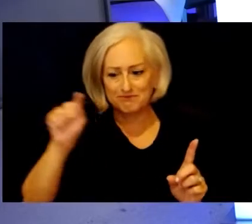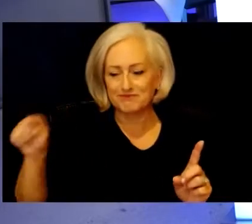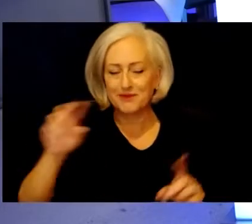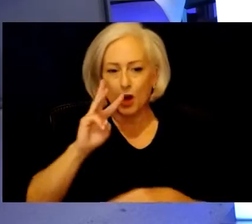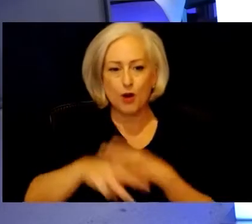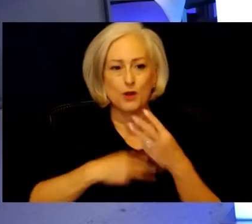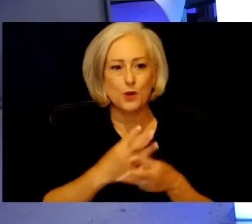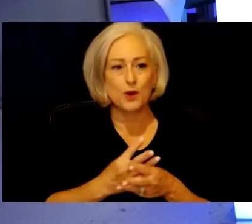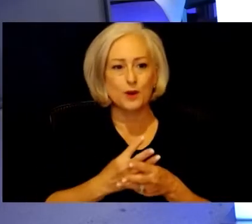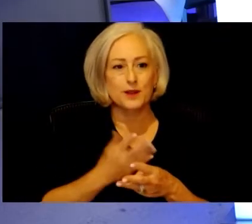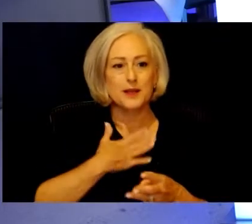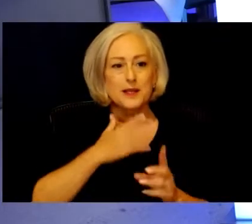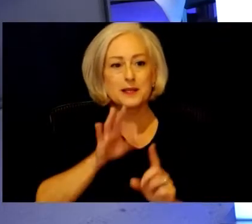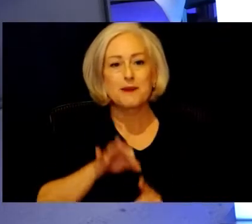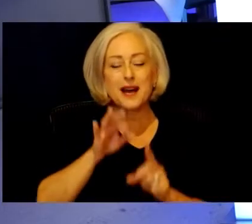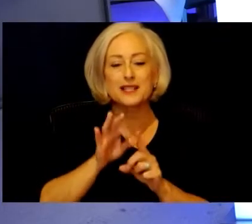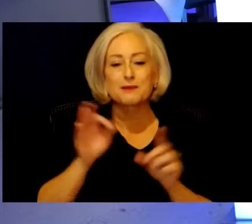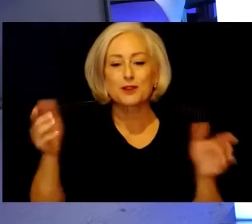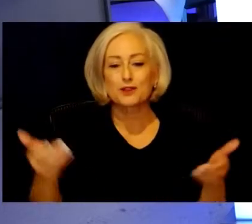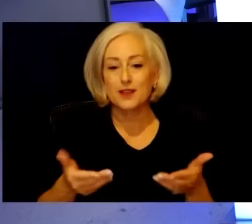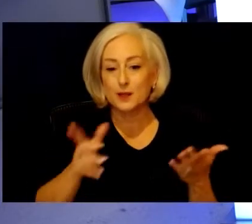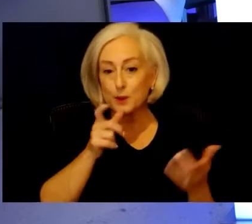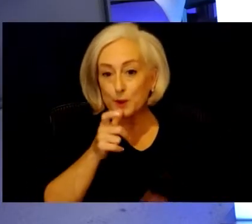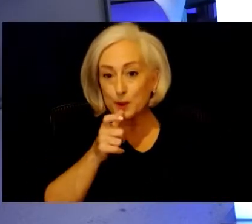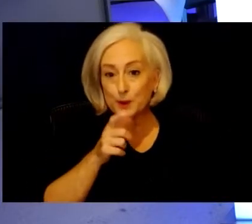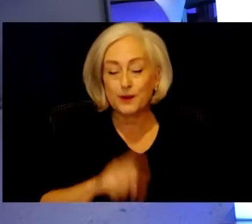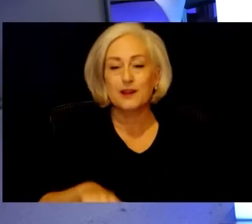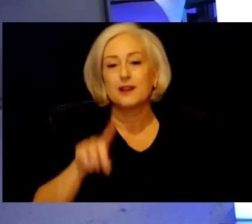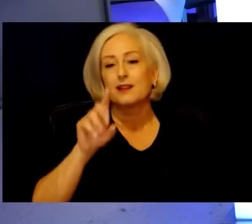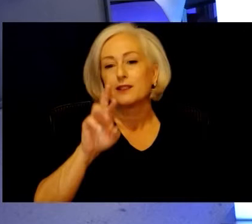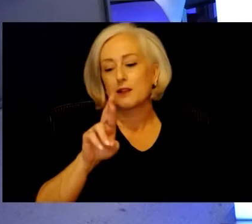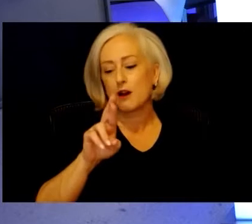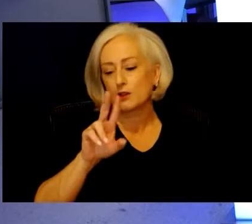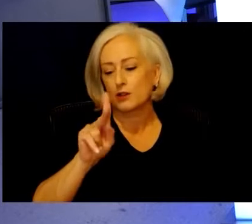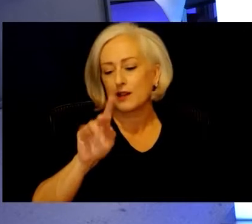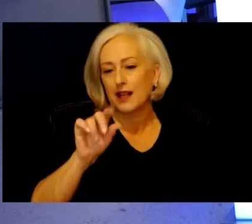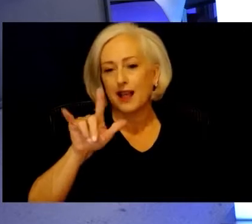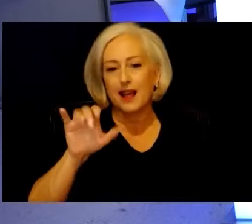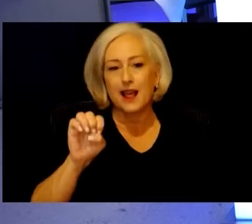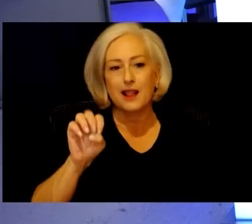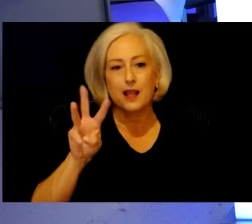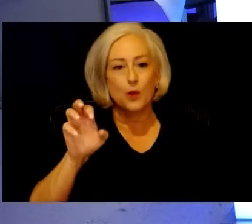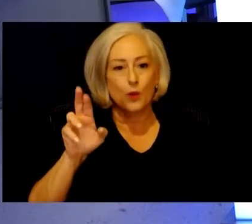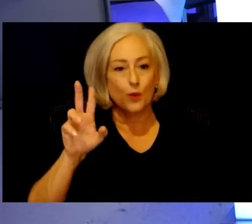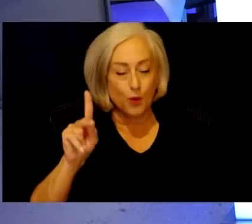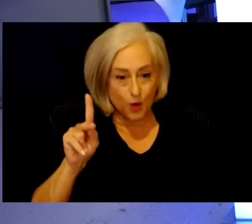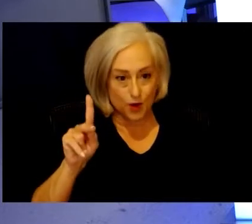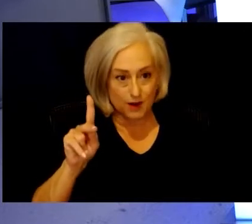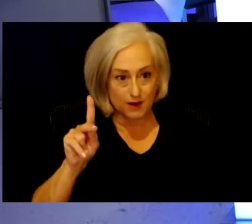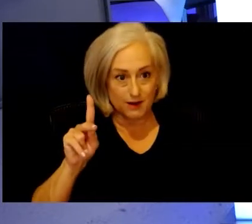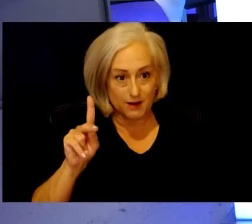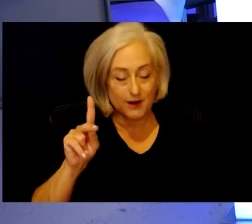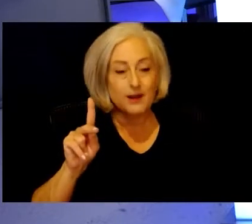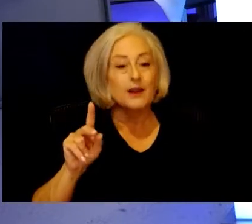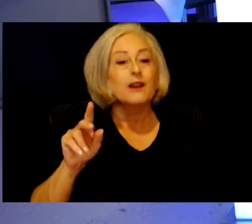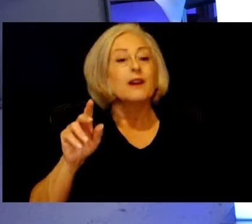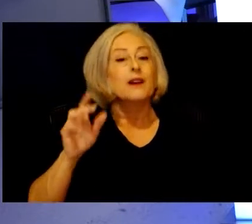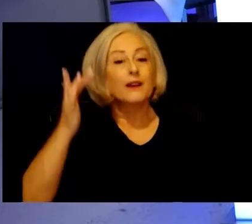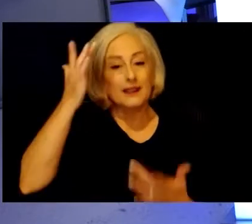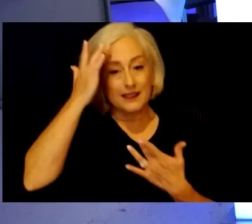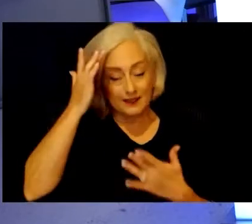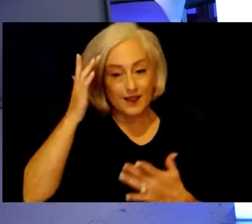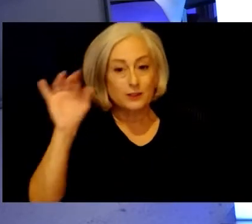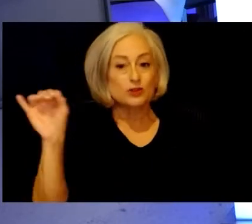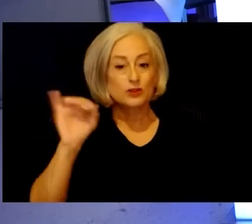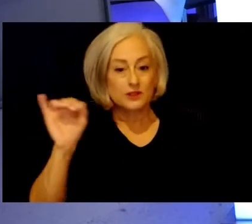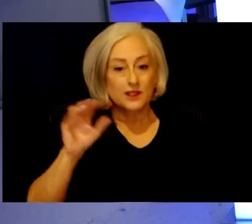my infectious diseases colleague here at the University of Kansas Health System, and we're going to talk about some of the most common diseases that still continue to worry